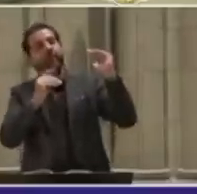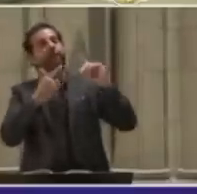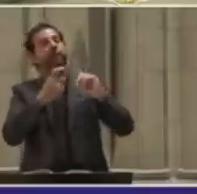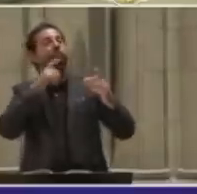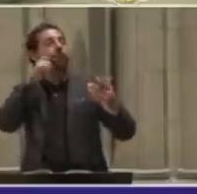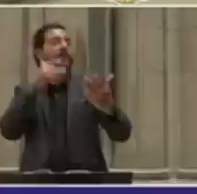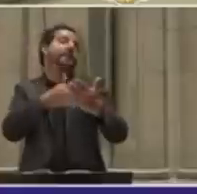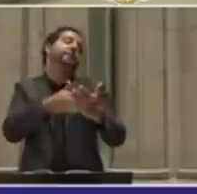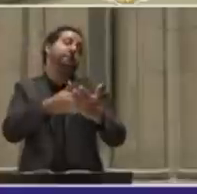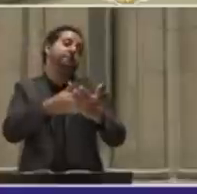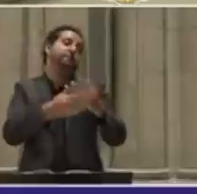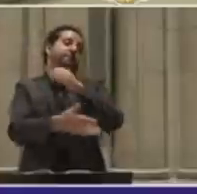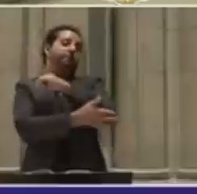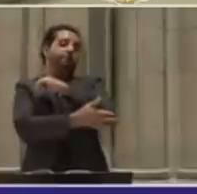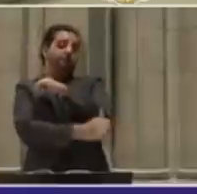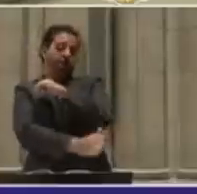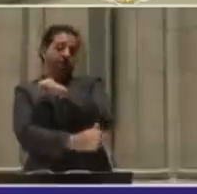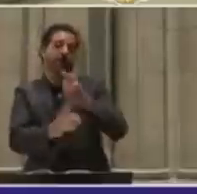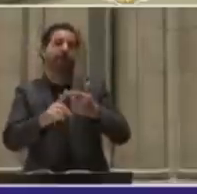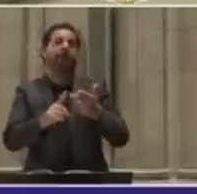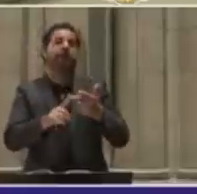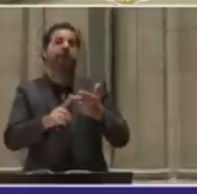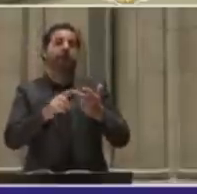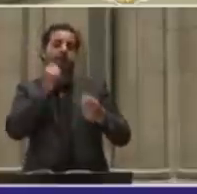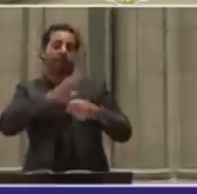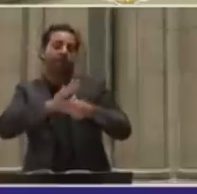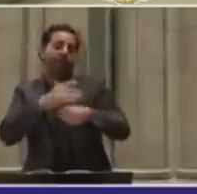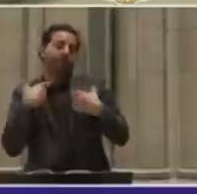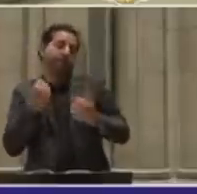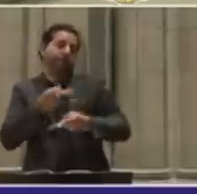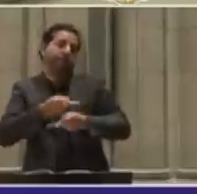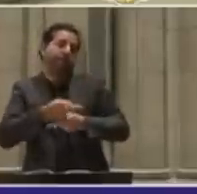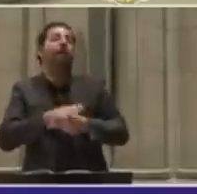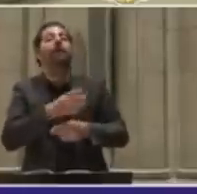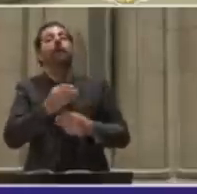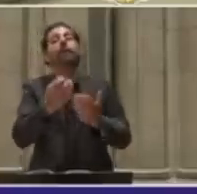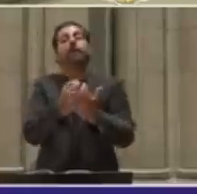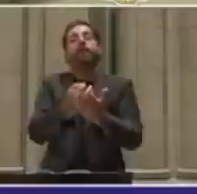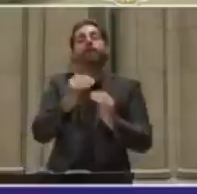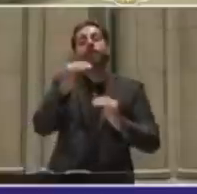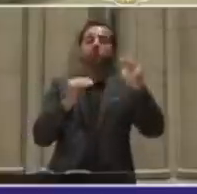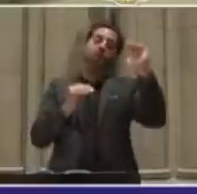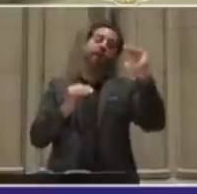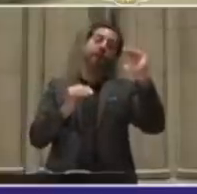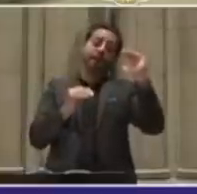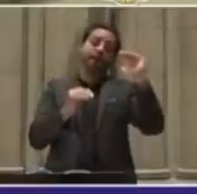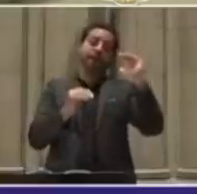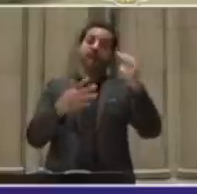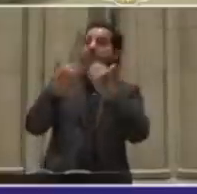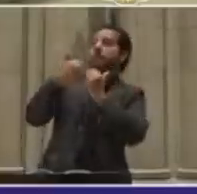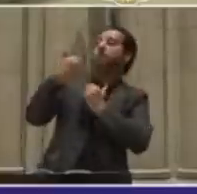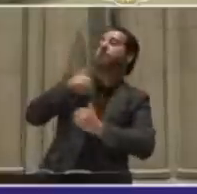racism, poverty, inadequate health care, and economic inequality which